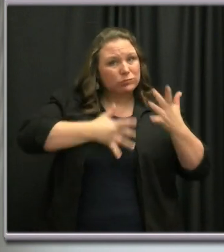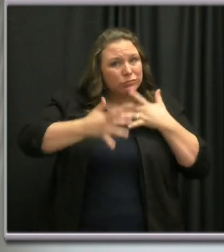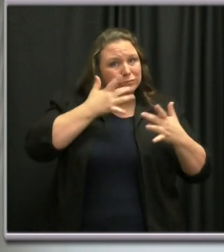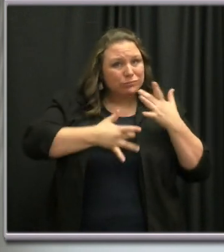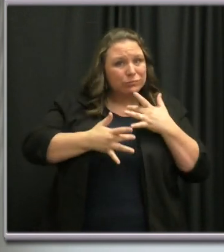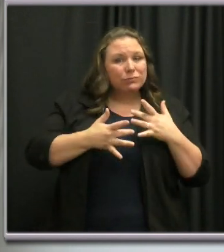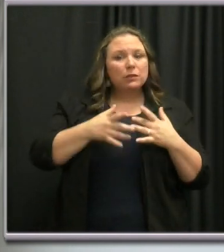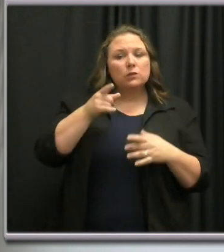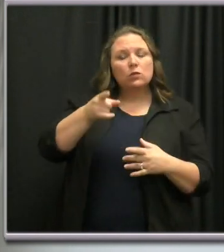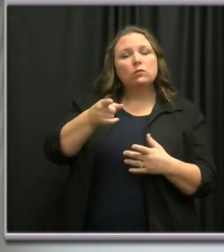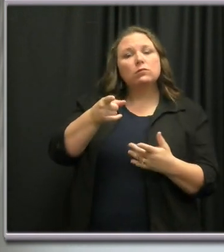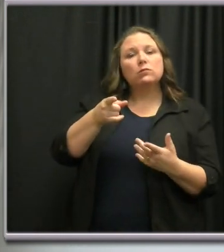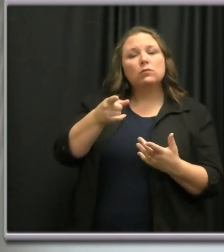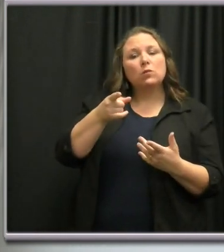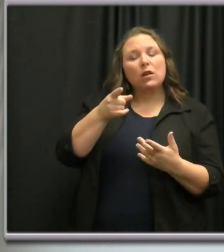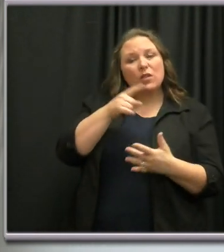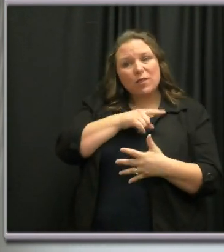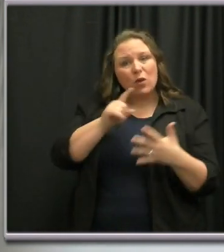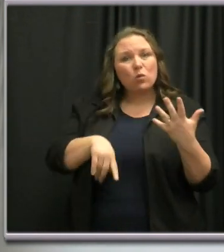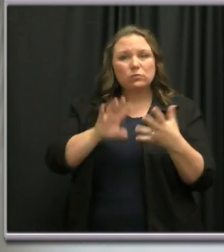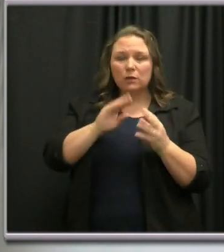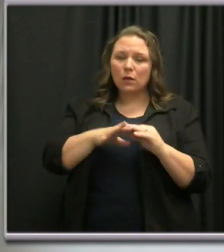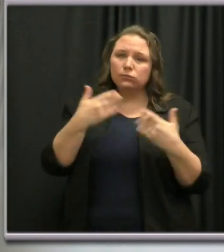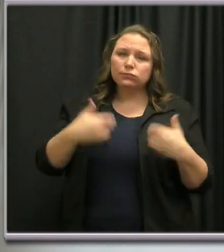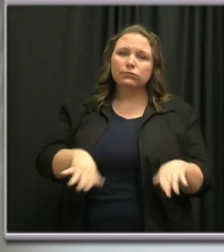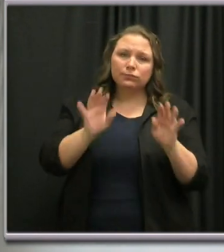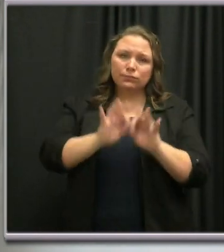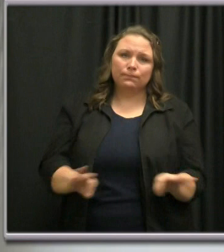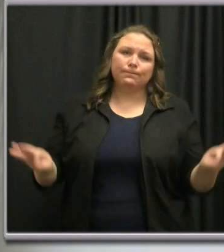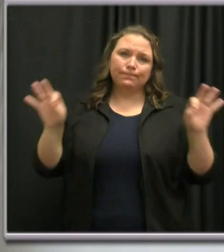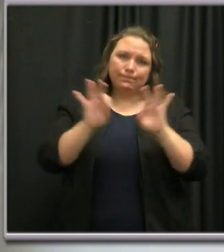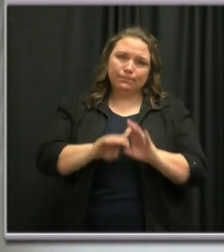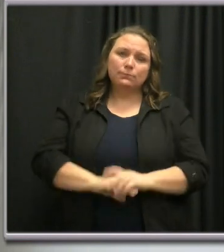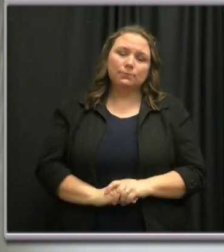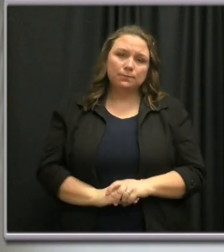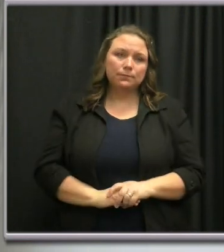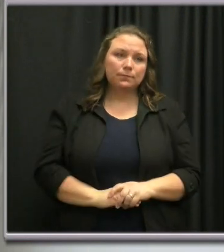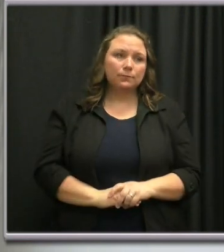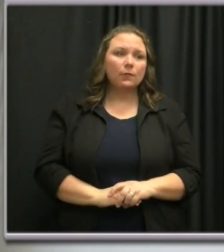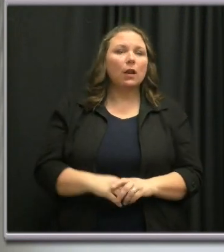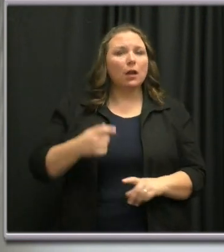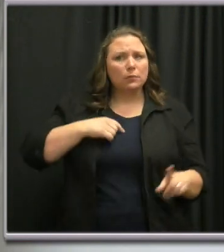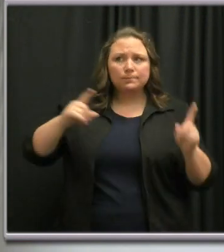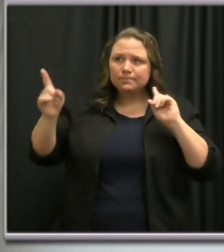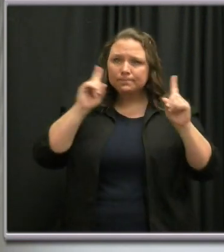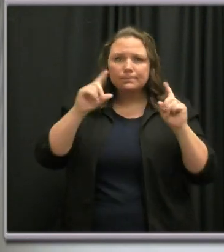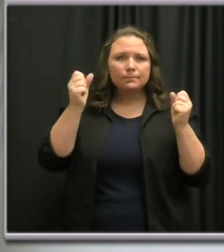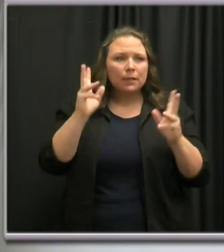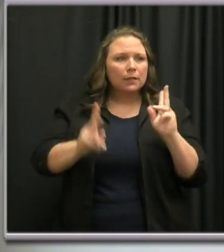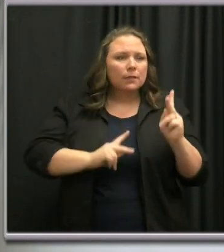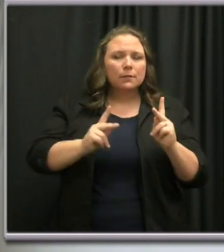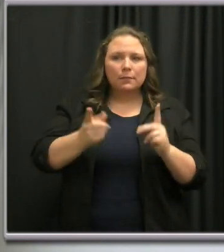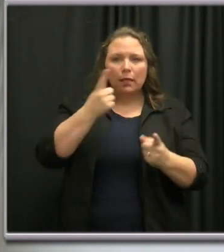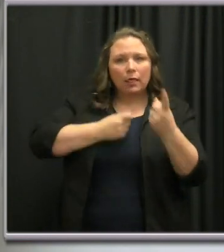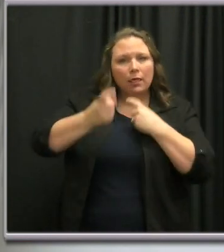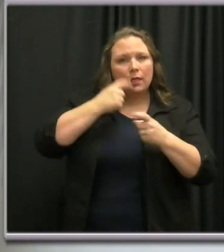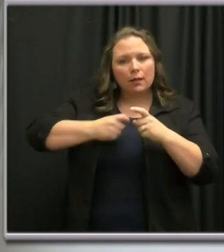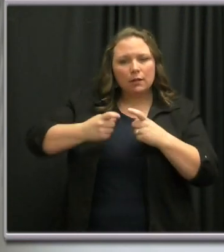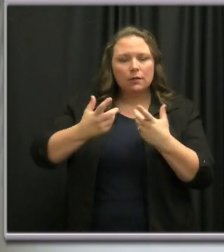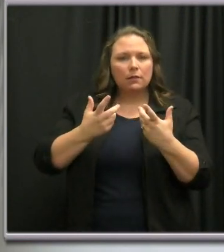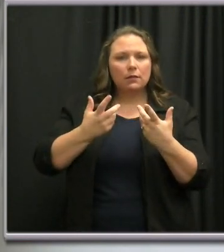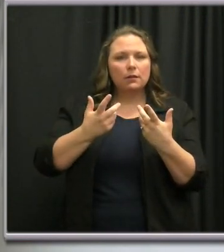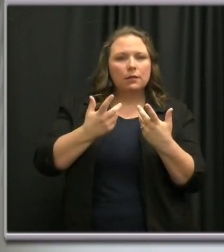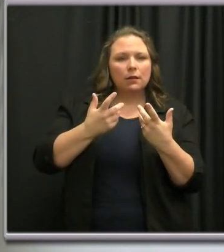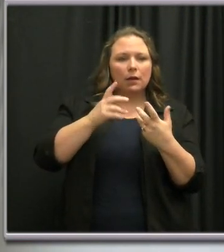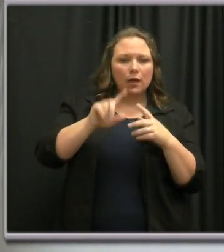you've asked me to talk about are very, very critical. And we're hearing what you're hearing, lots of questions about these SBA loans,